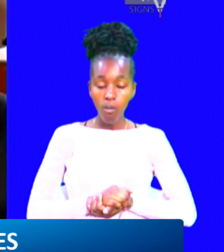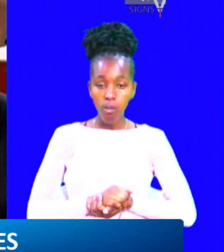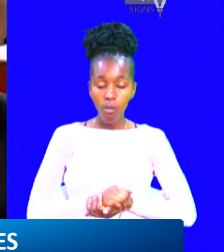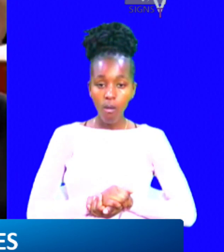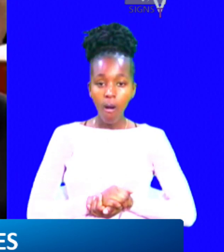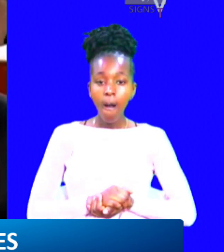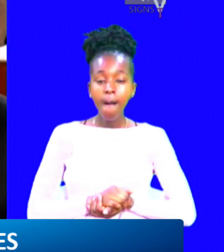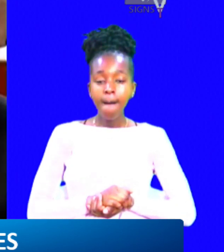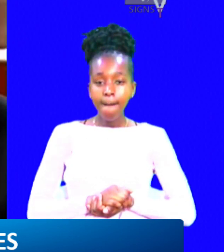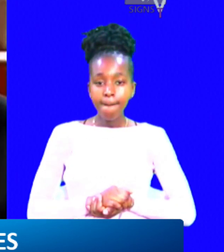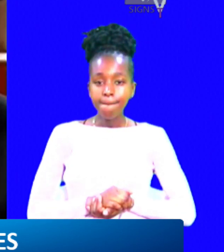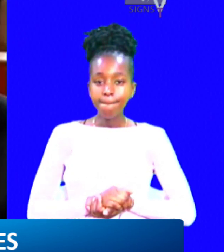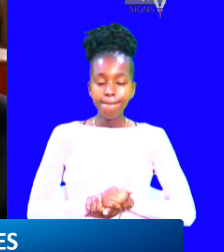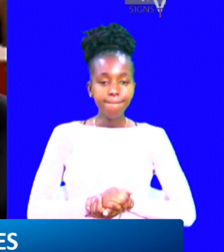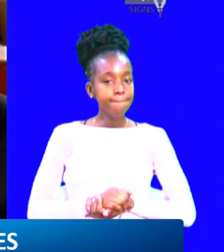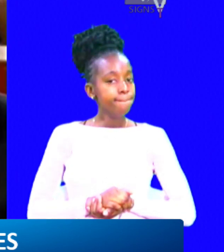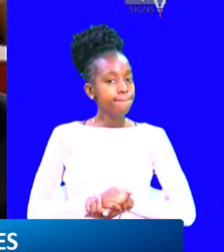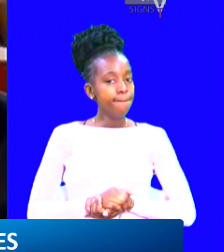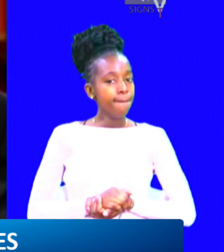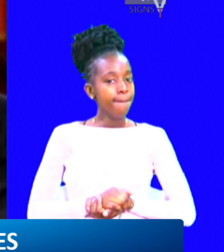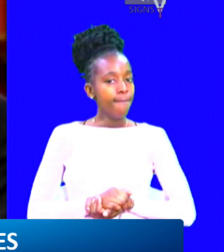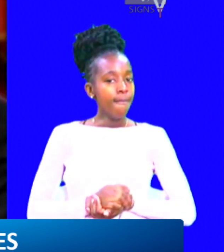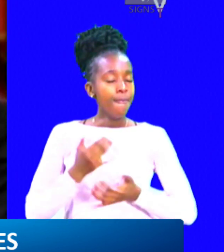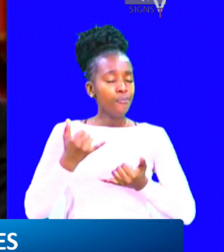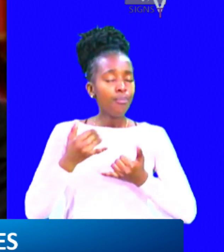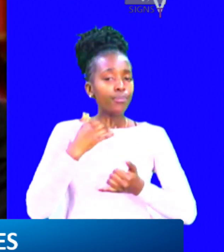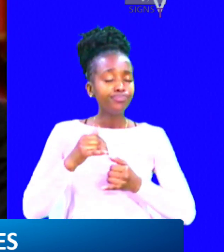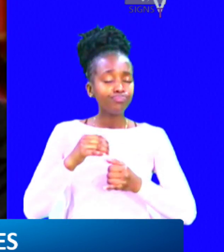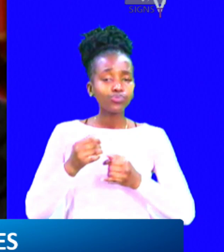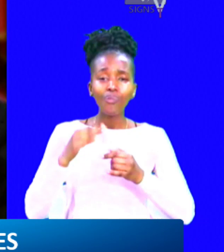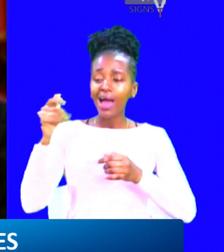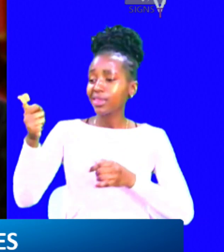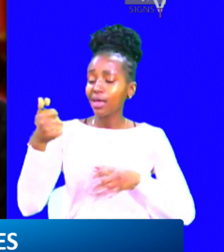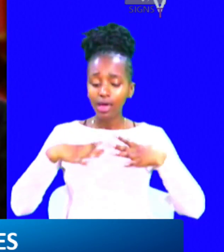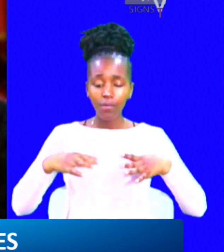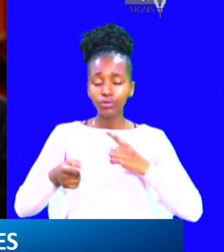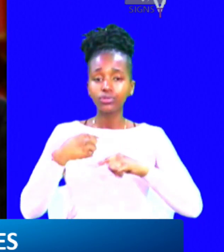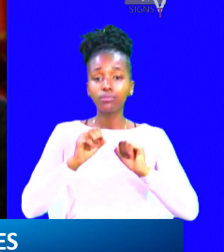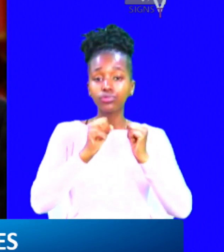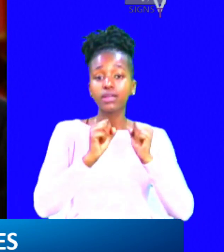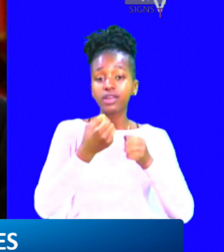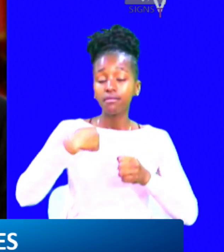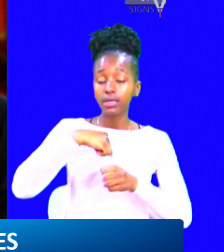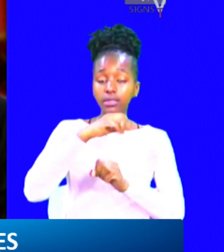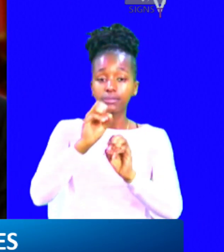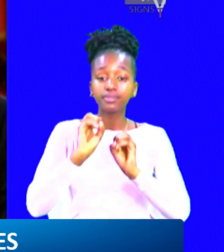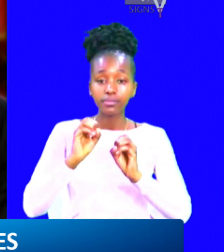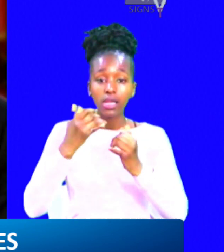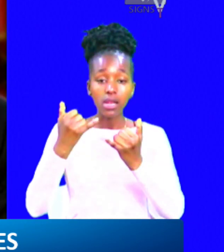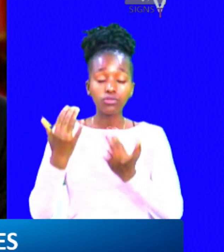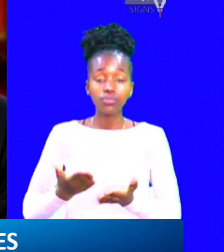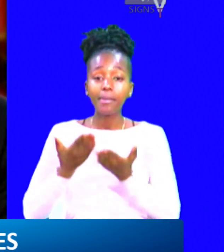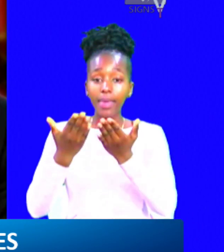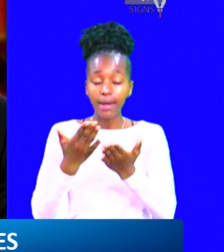Almighty for always coming in to rescue us. The mandate of the National Dialogue Committee shall be to facilitate